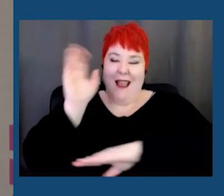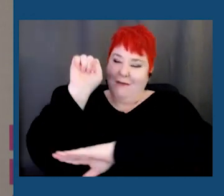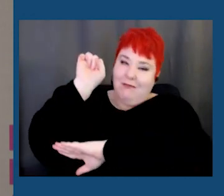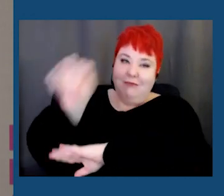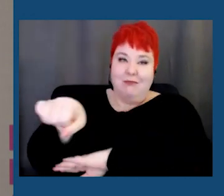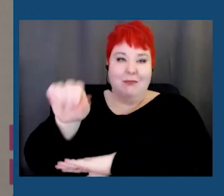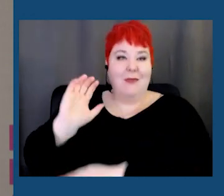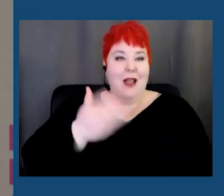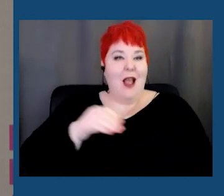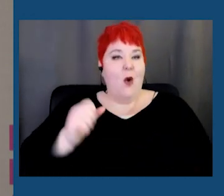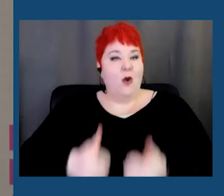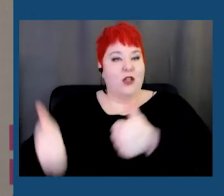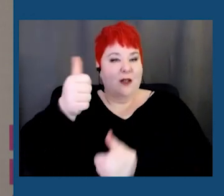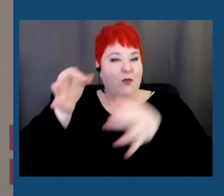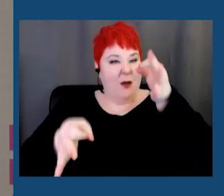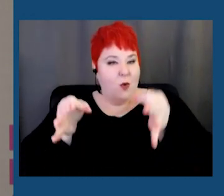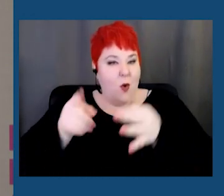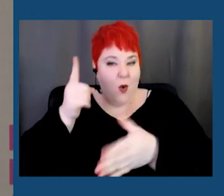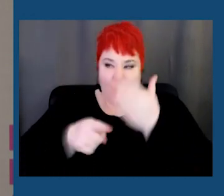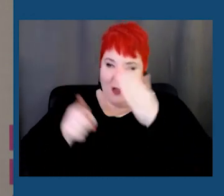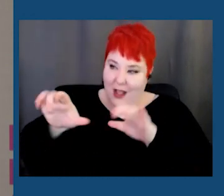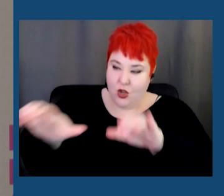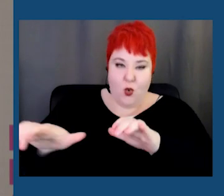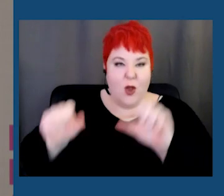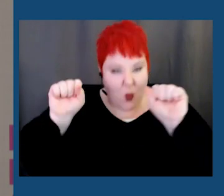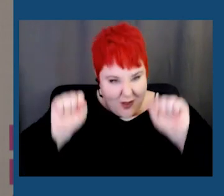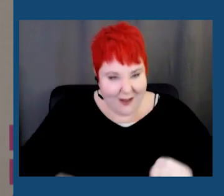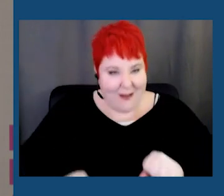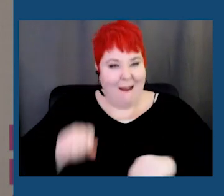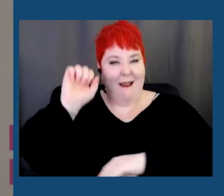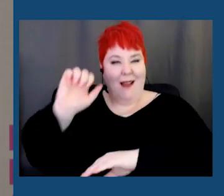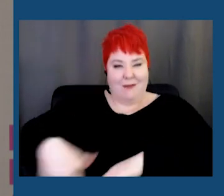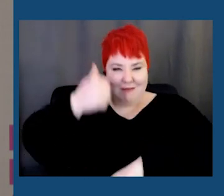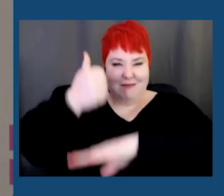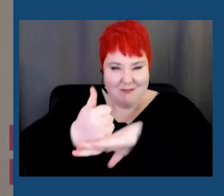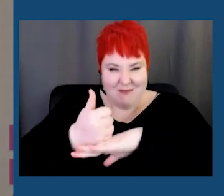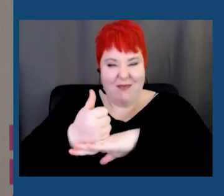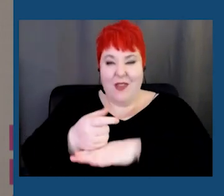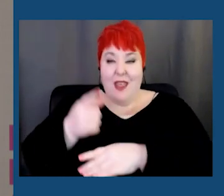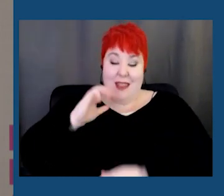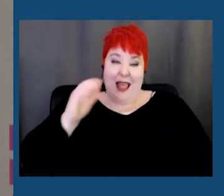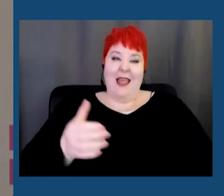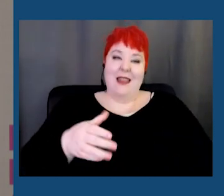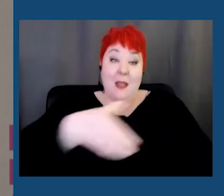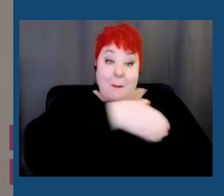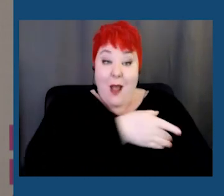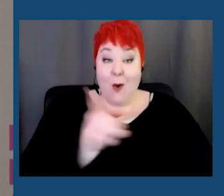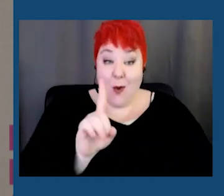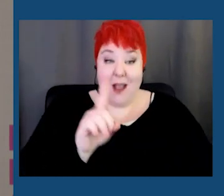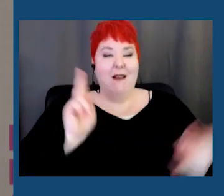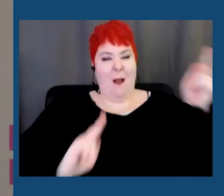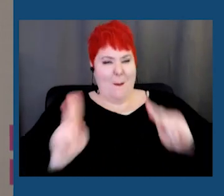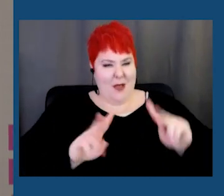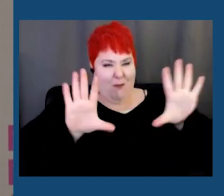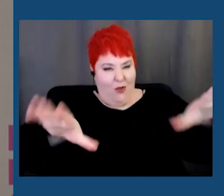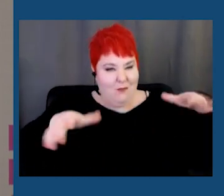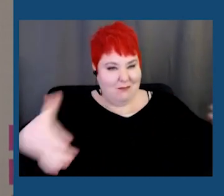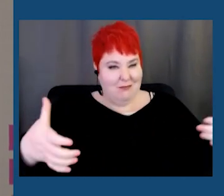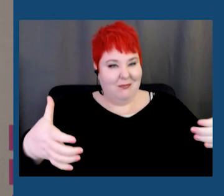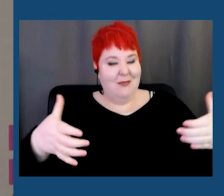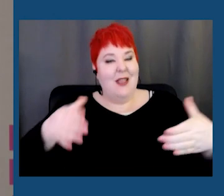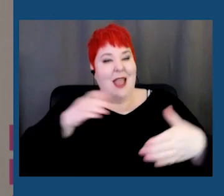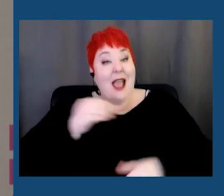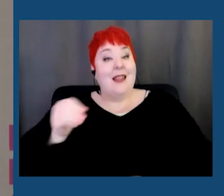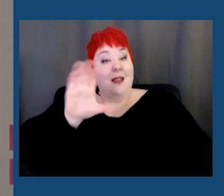nation. We can set them backwards by showing that the power rests with the people, and the power occurs at the ballot box.